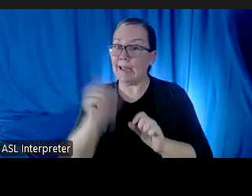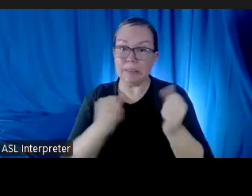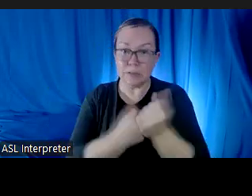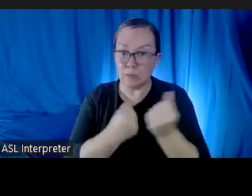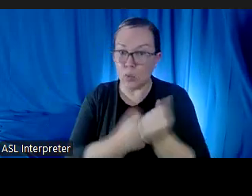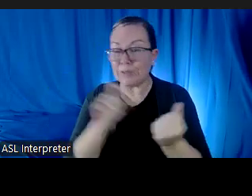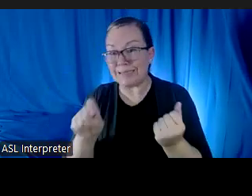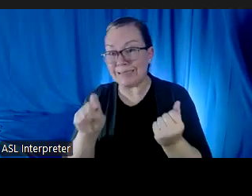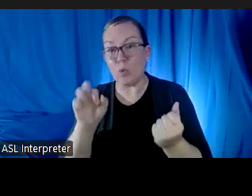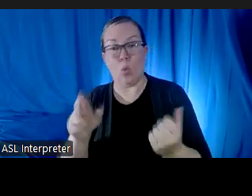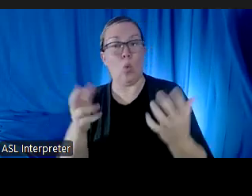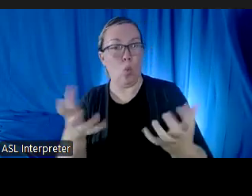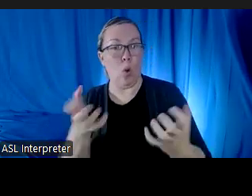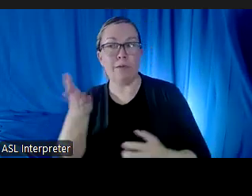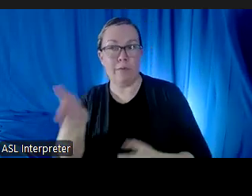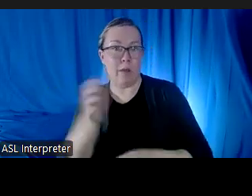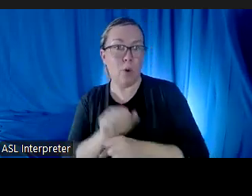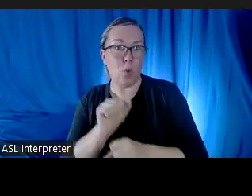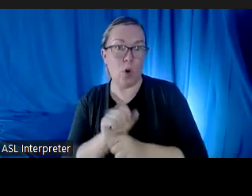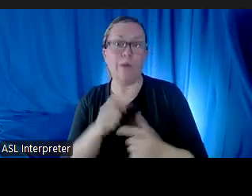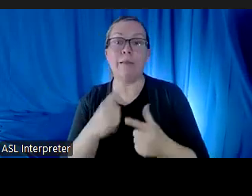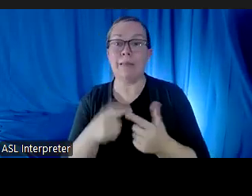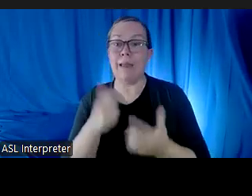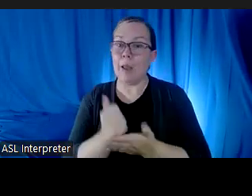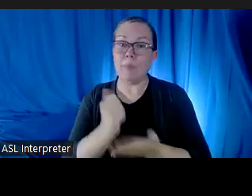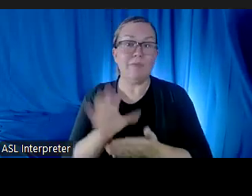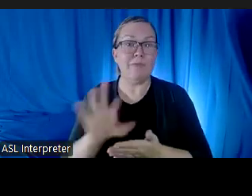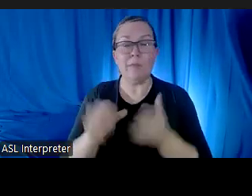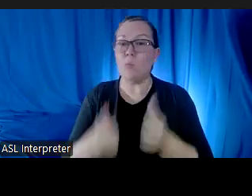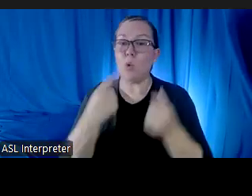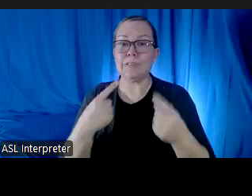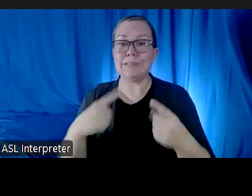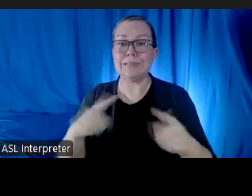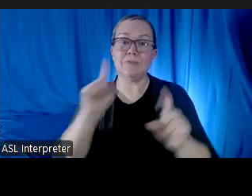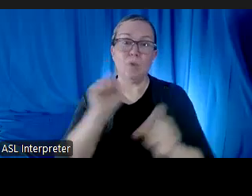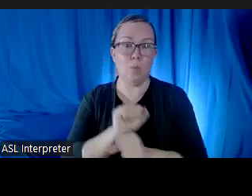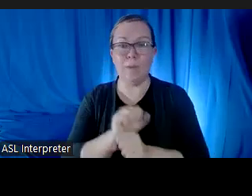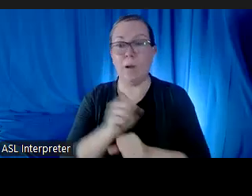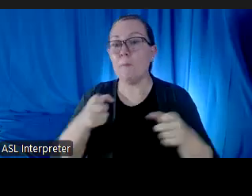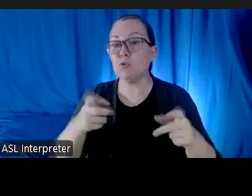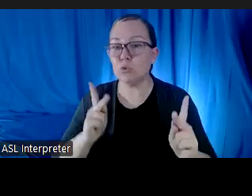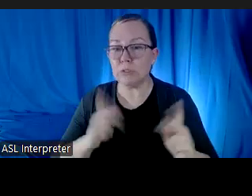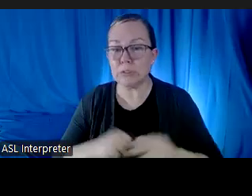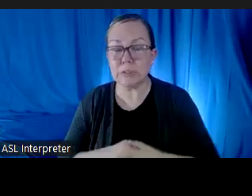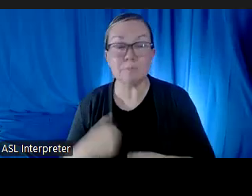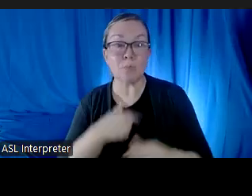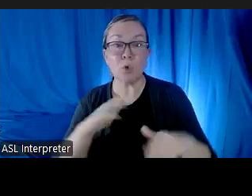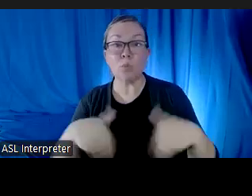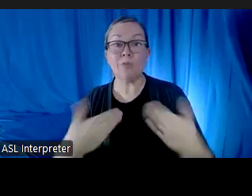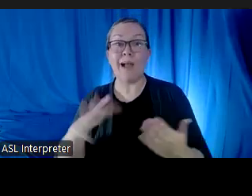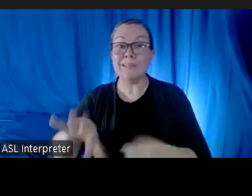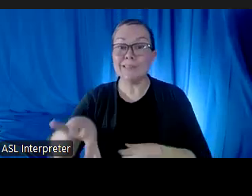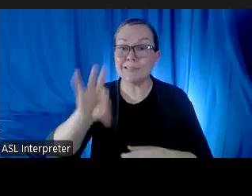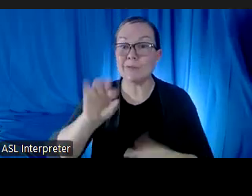by the individual in the workplace. And then we help them find the most successful employment opportunities. We provide discovery,